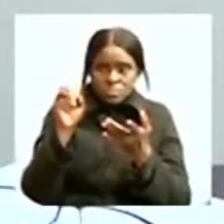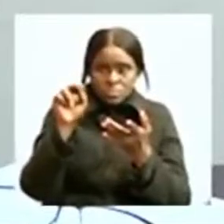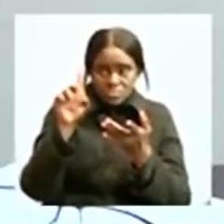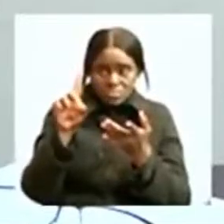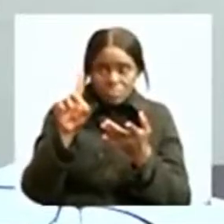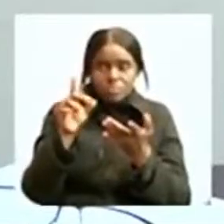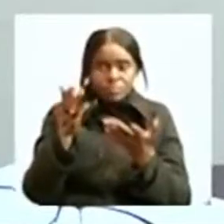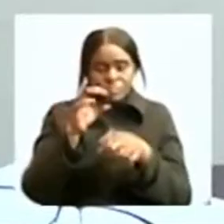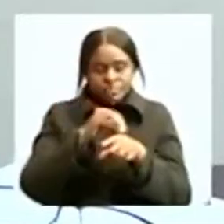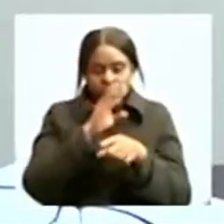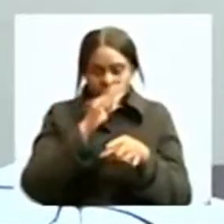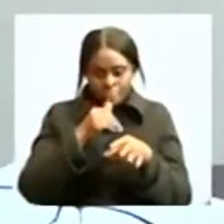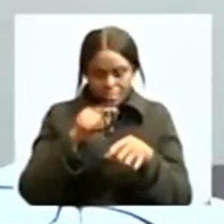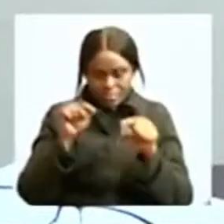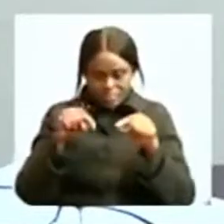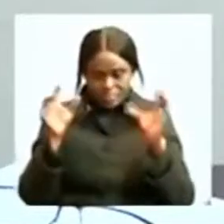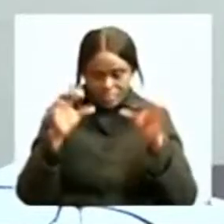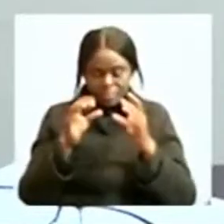behalf of this committee.